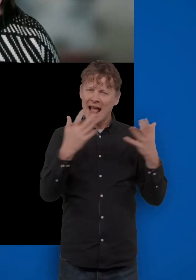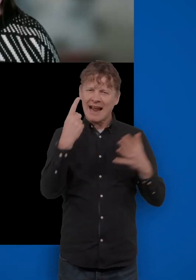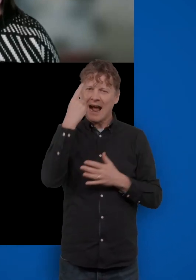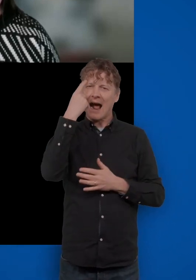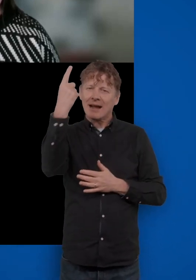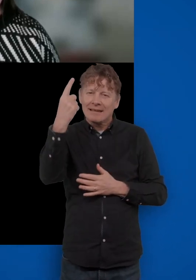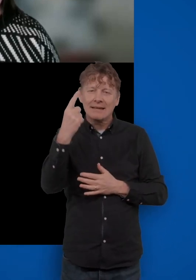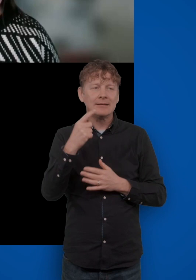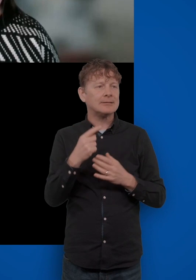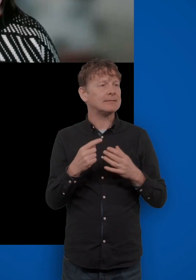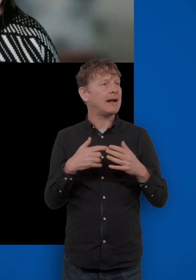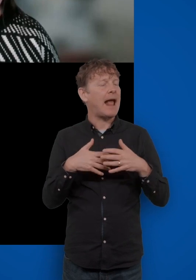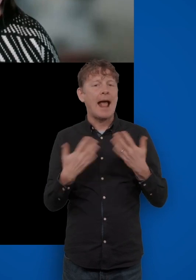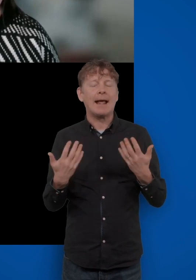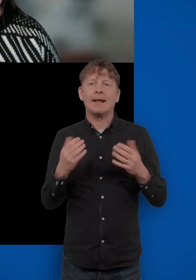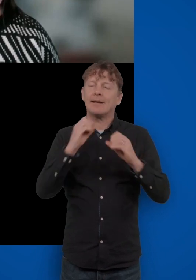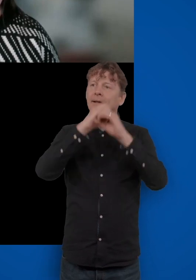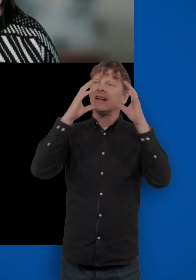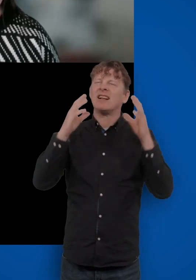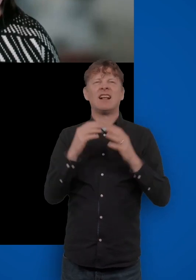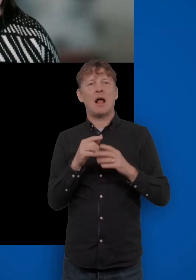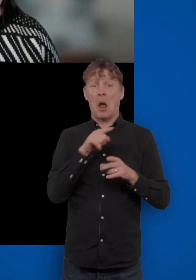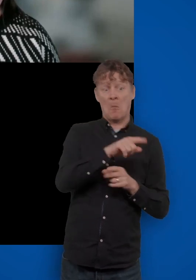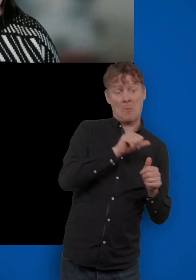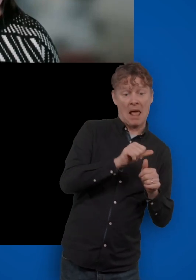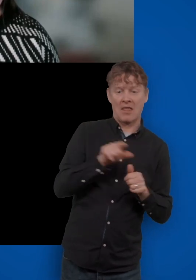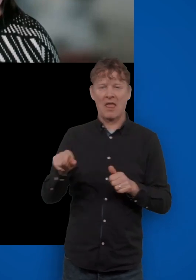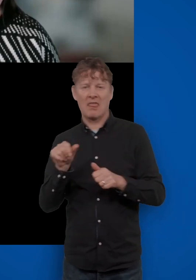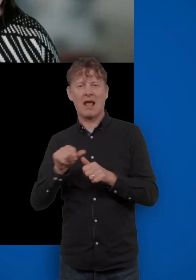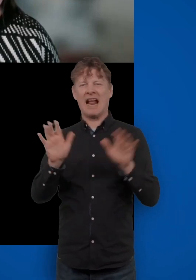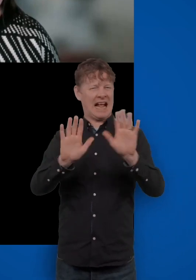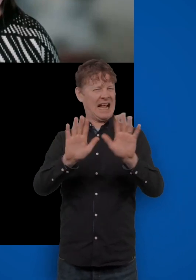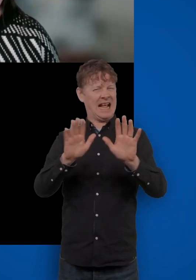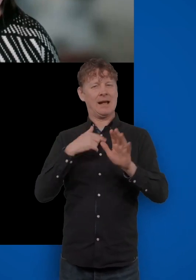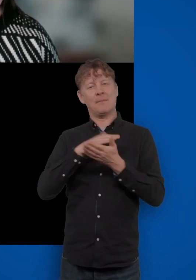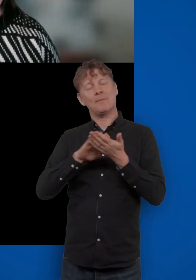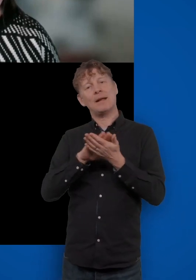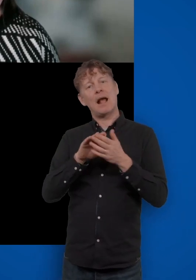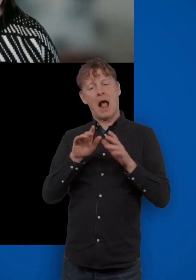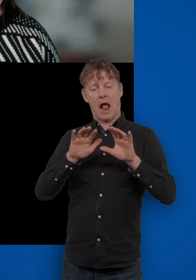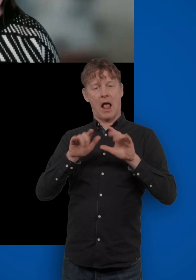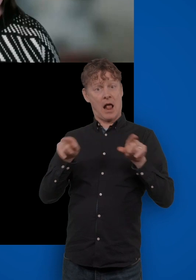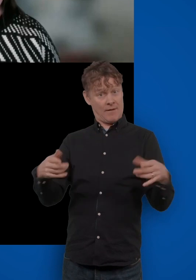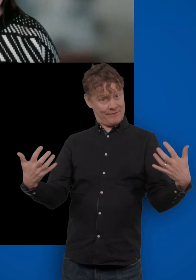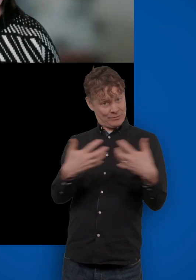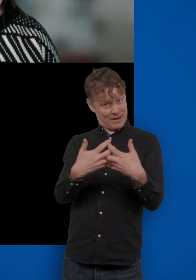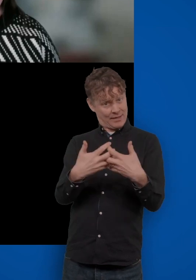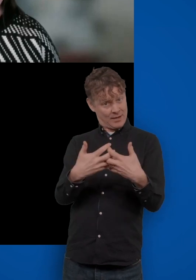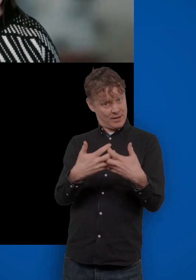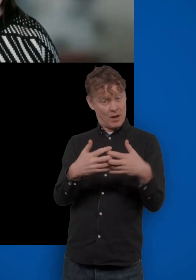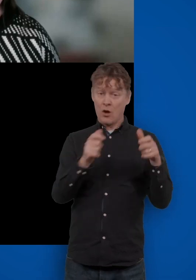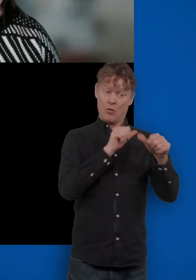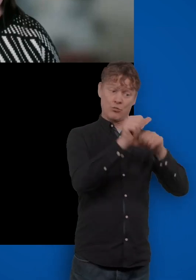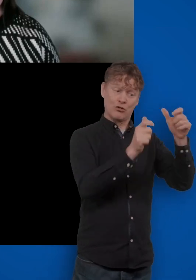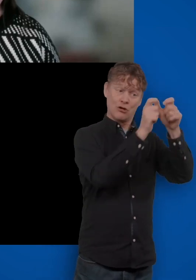thoughts about, I don't want to say if one's better than the other, because I don't think that's the right question, but how they fit together. Do you see that